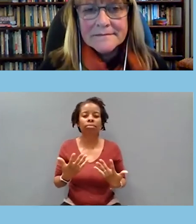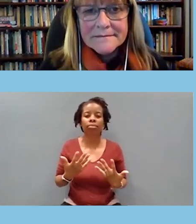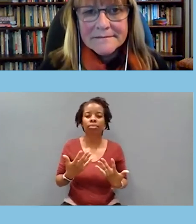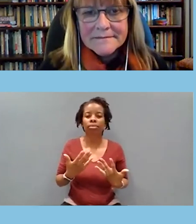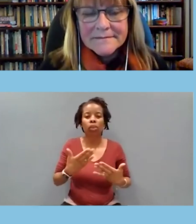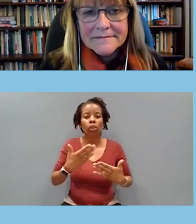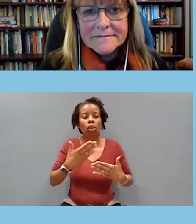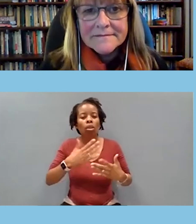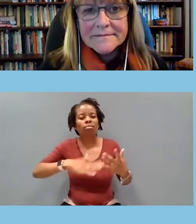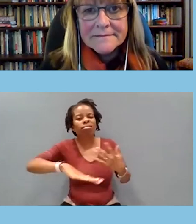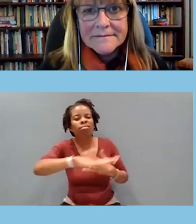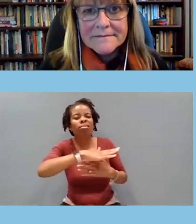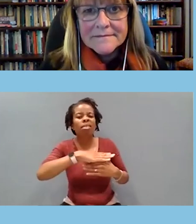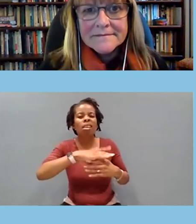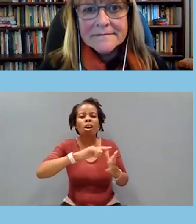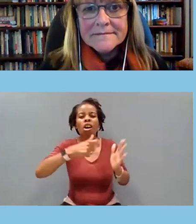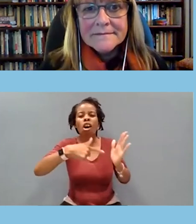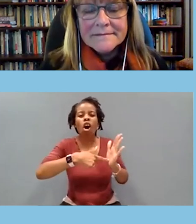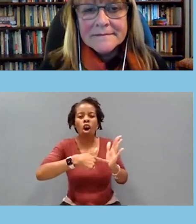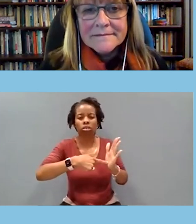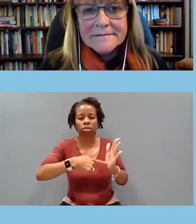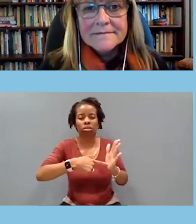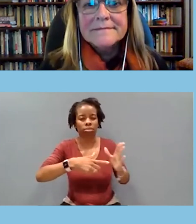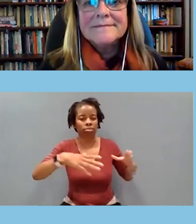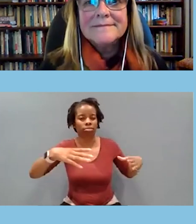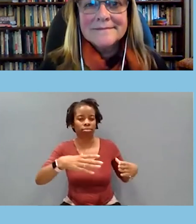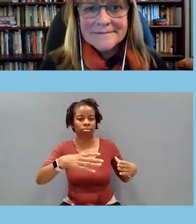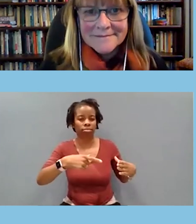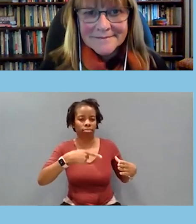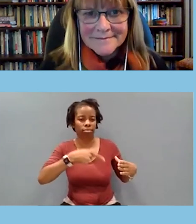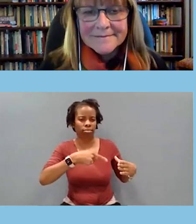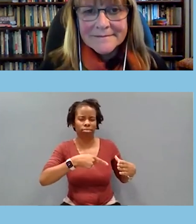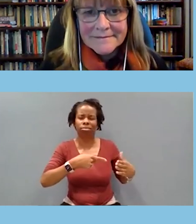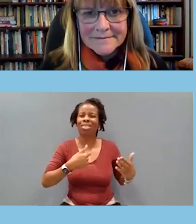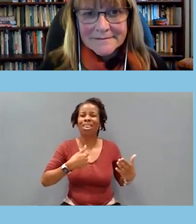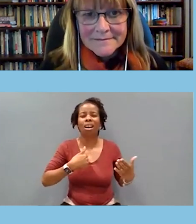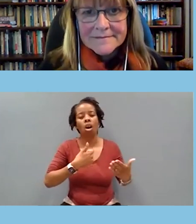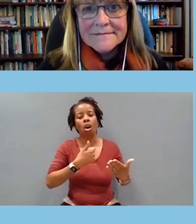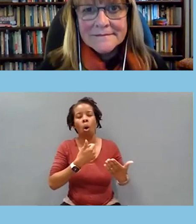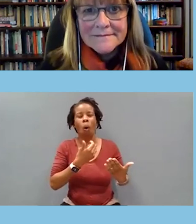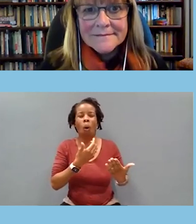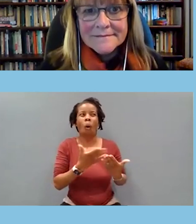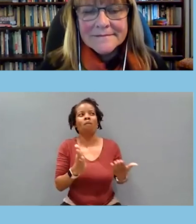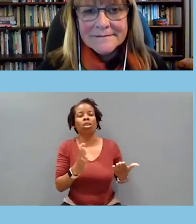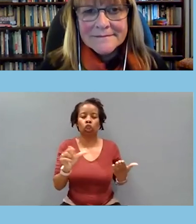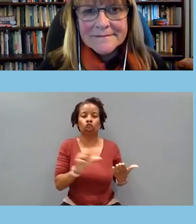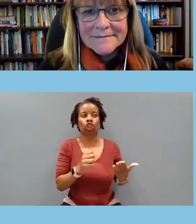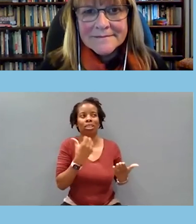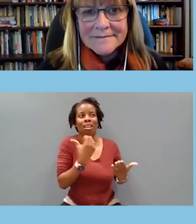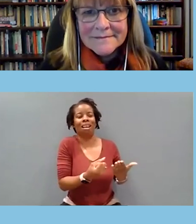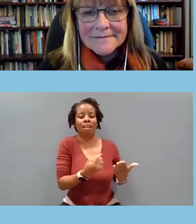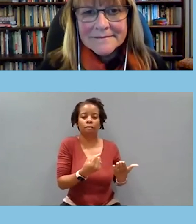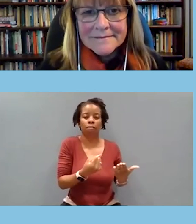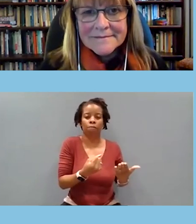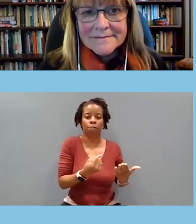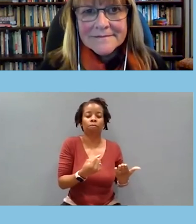arts institutions consider to be givens, consider to be kind of obvious things that need to be there. And I know an early conversation that